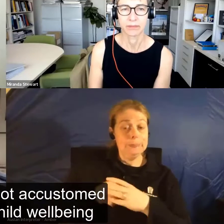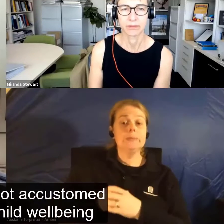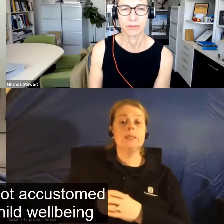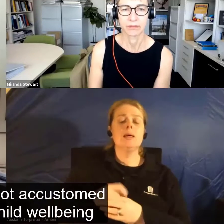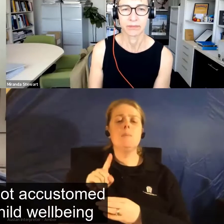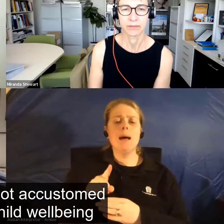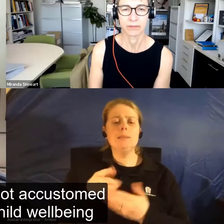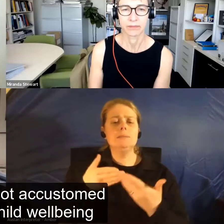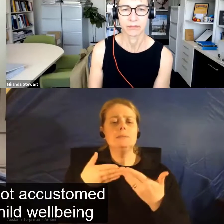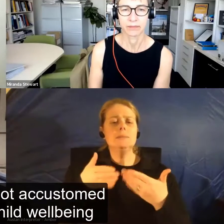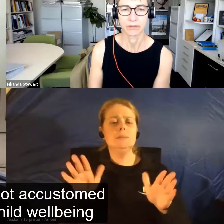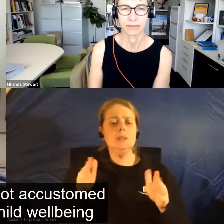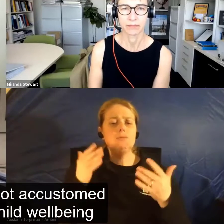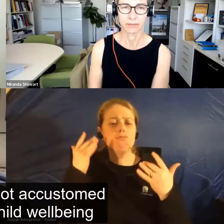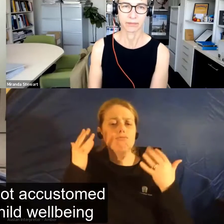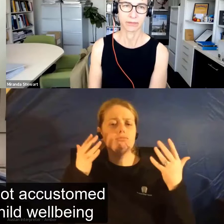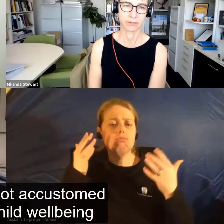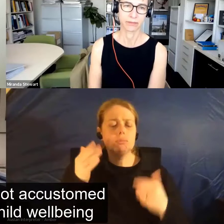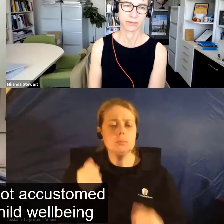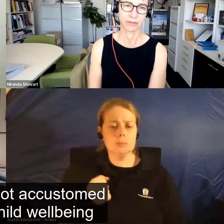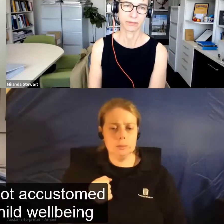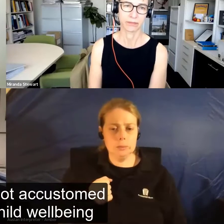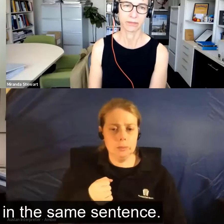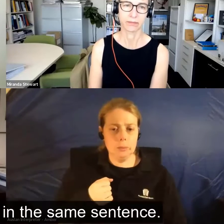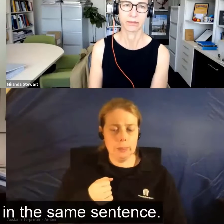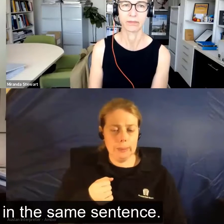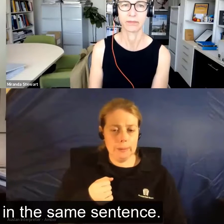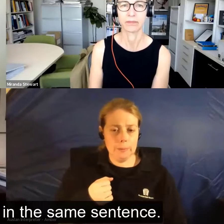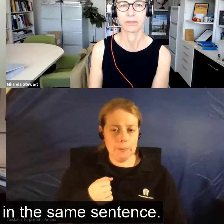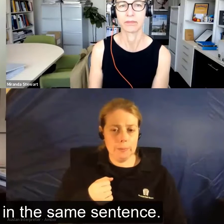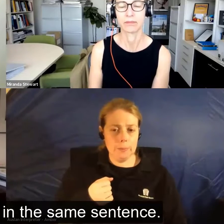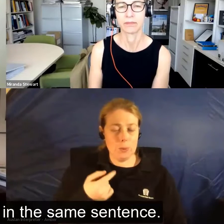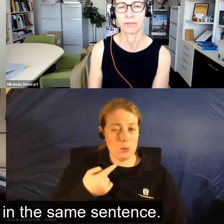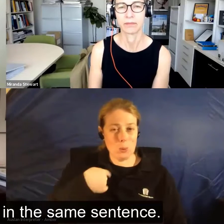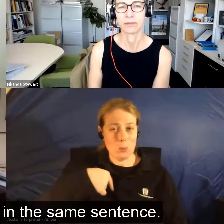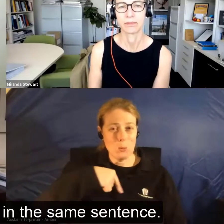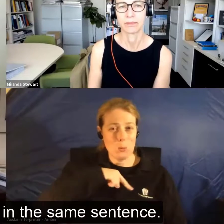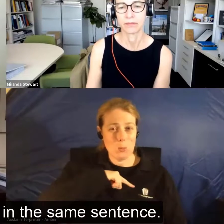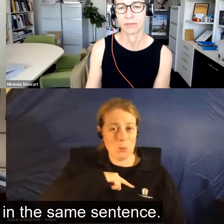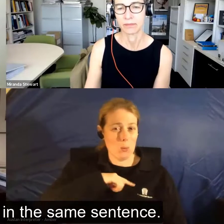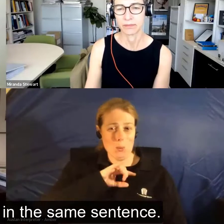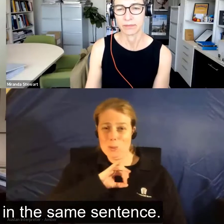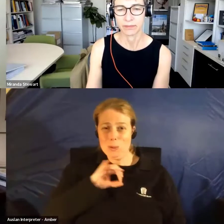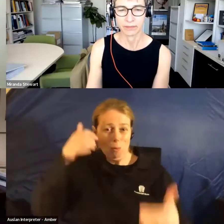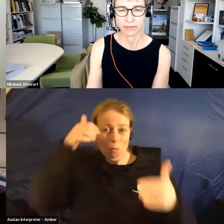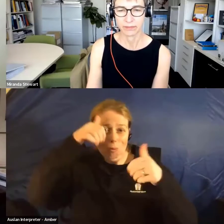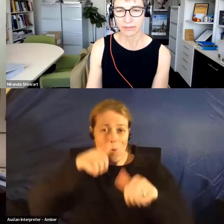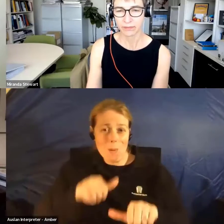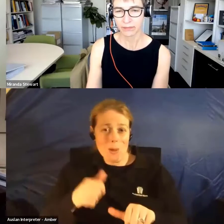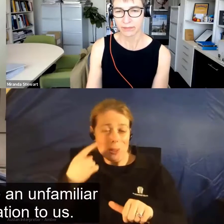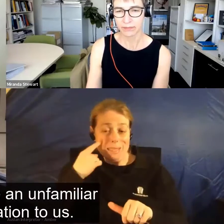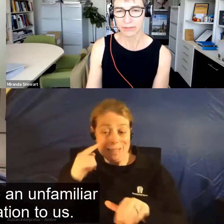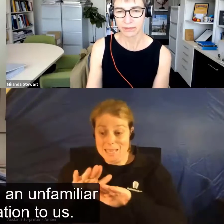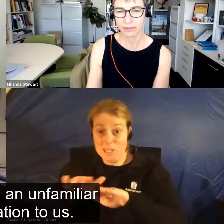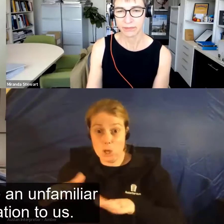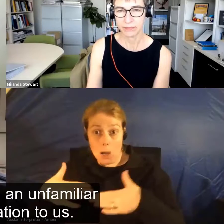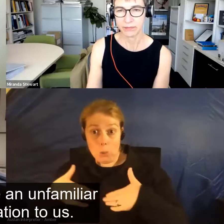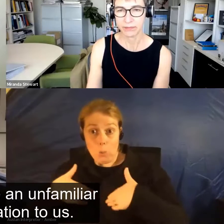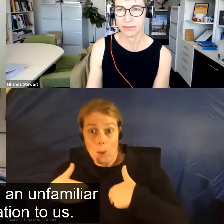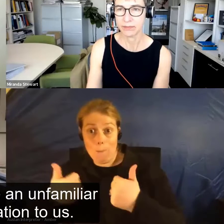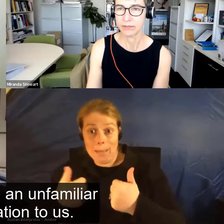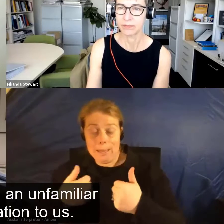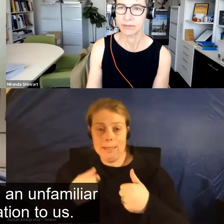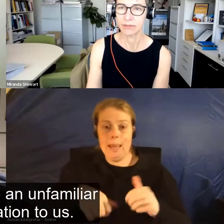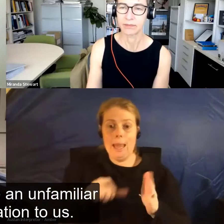reflection that we're not accustomed to seeing child wellbeing and economic policy in the same sentence. This is quite